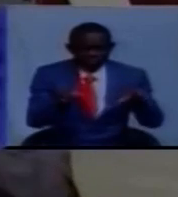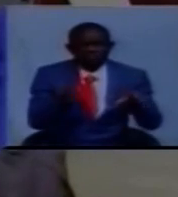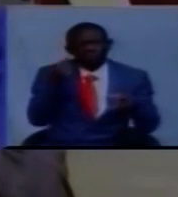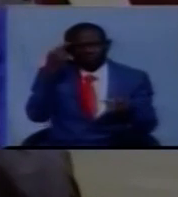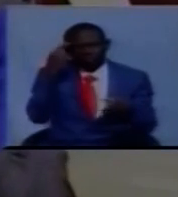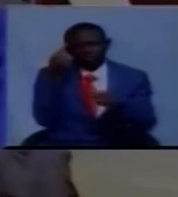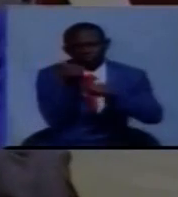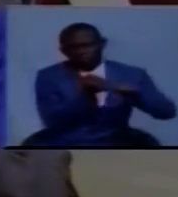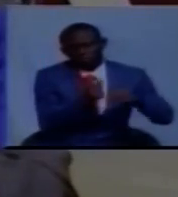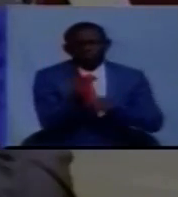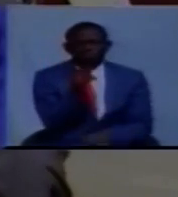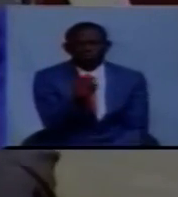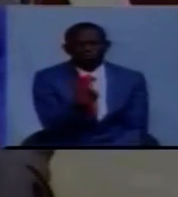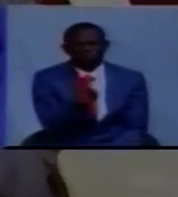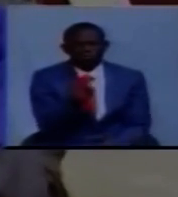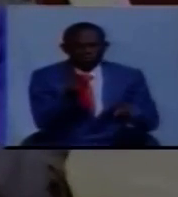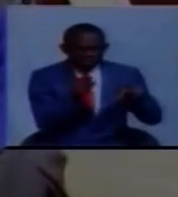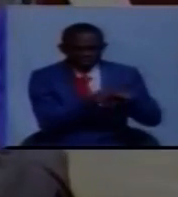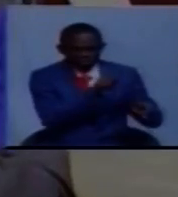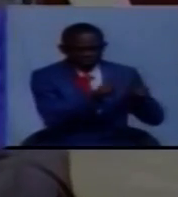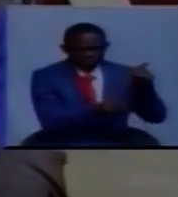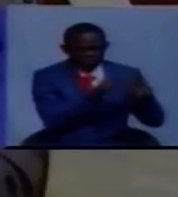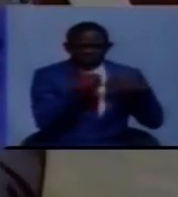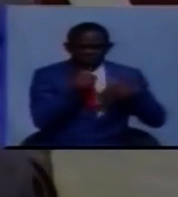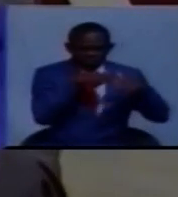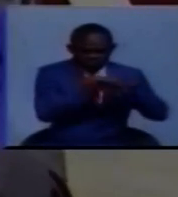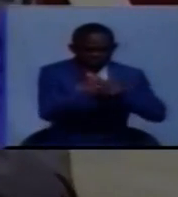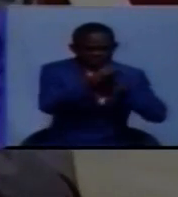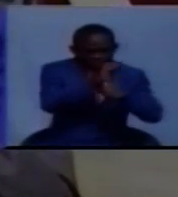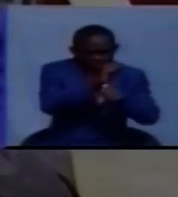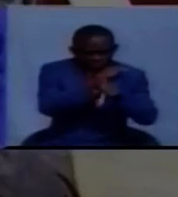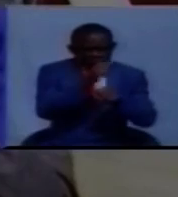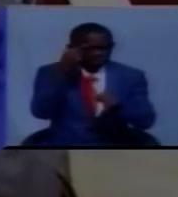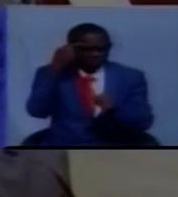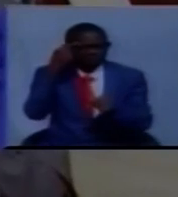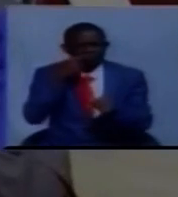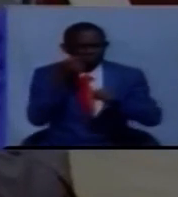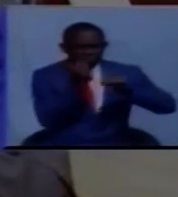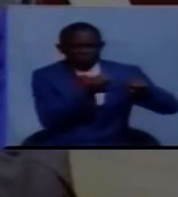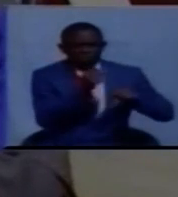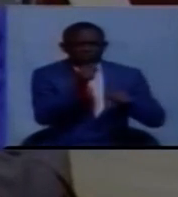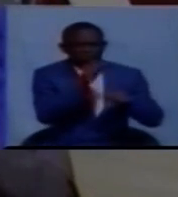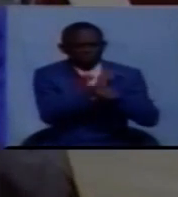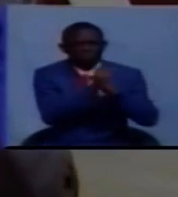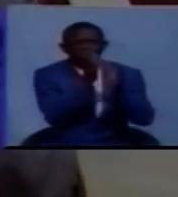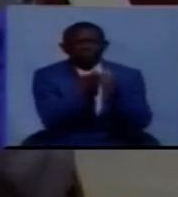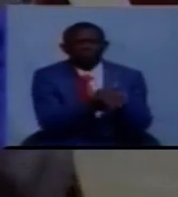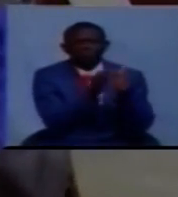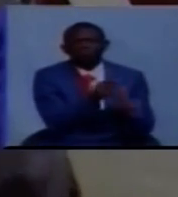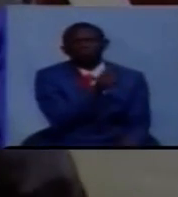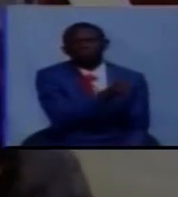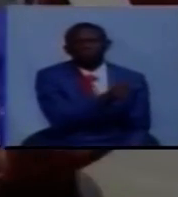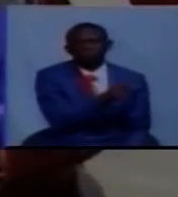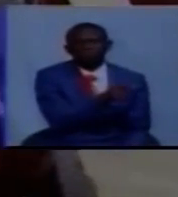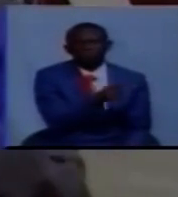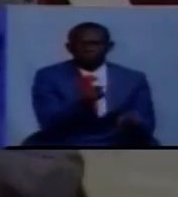make provisions to make sure that because that employment is a right, you need to be protected. It's just like the life. You can lose your life